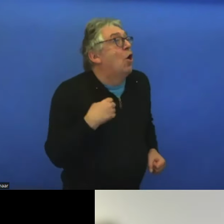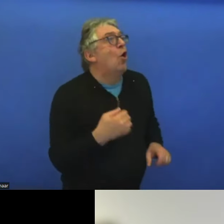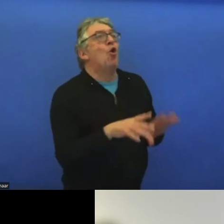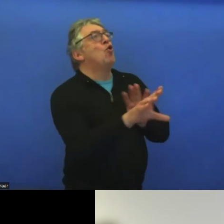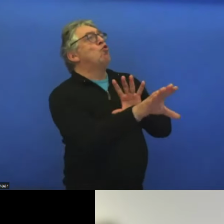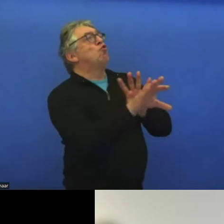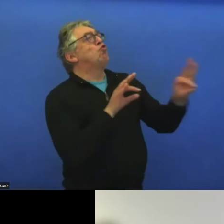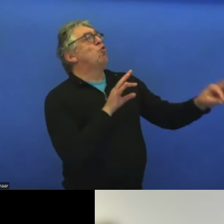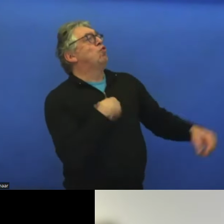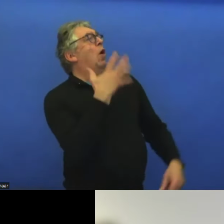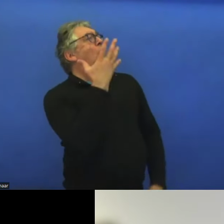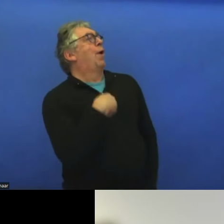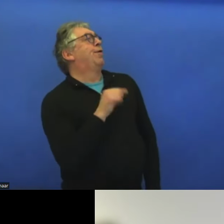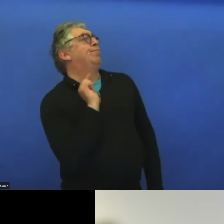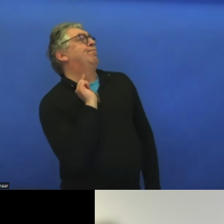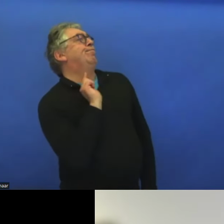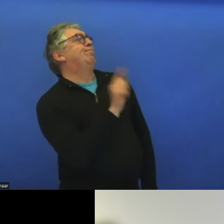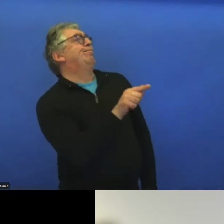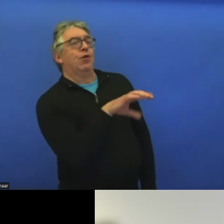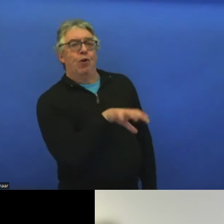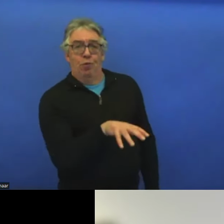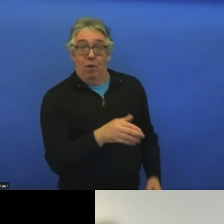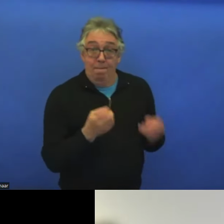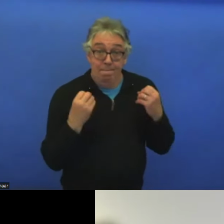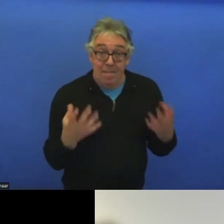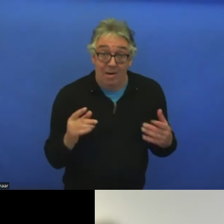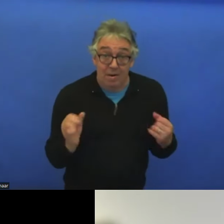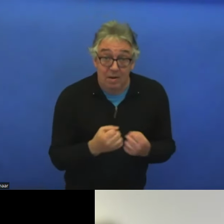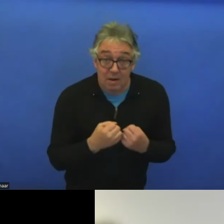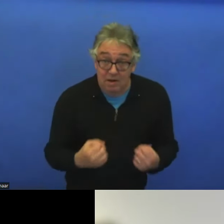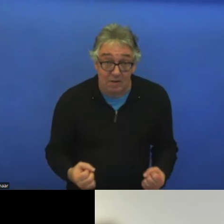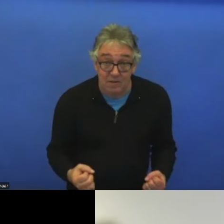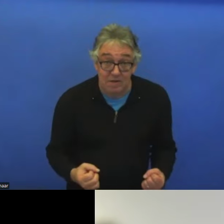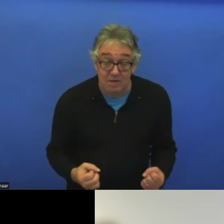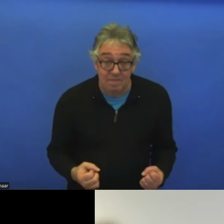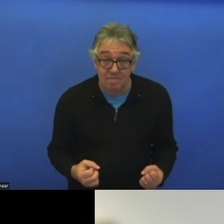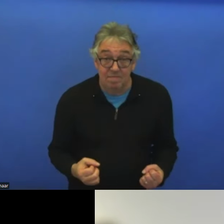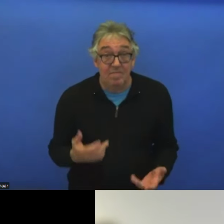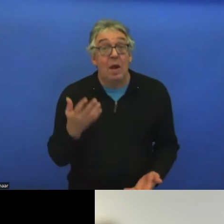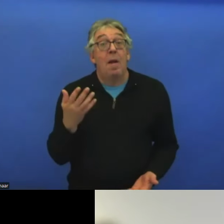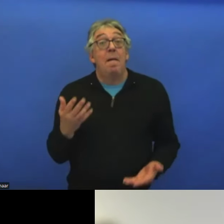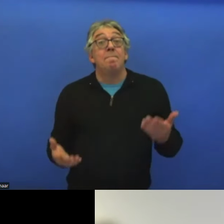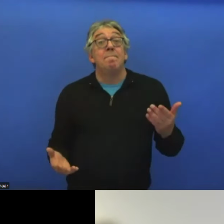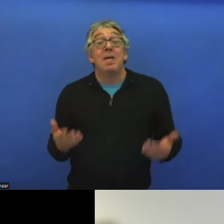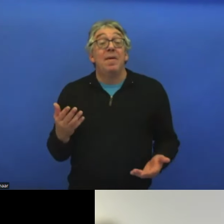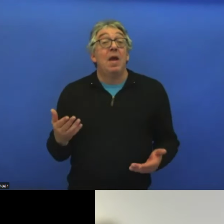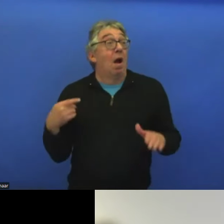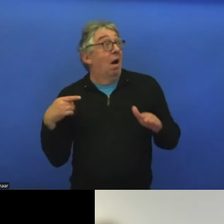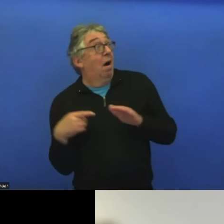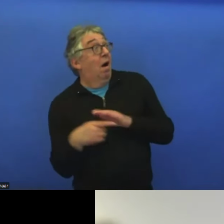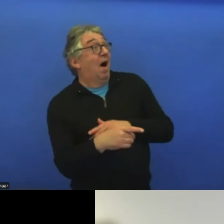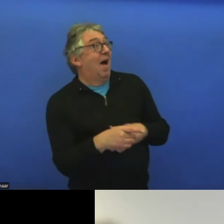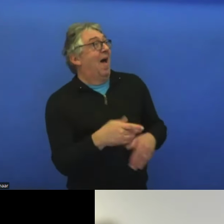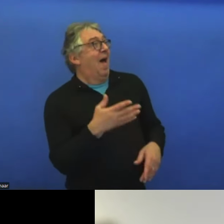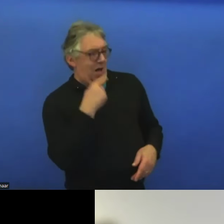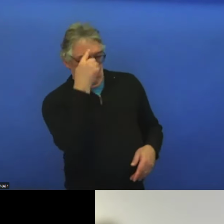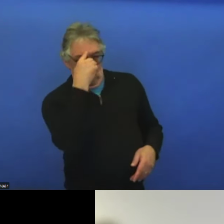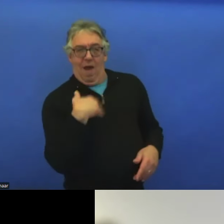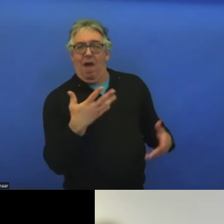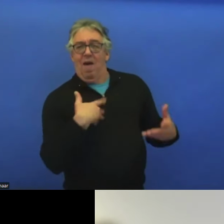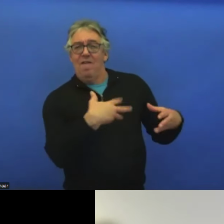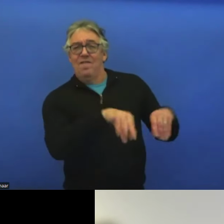and define a country that is convenient for them, even where they have family, that's great. But again,